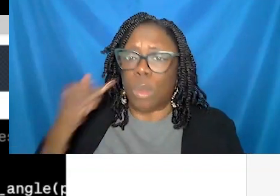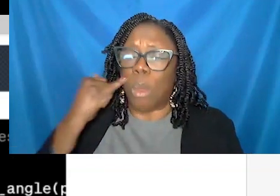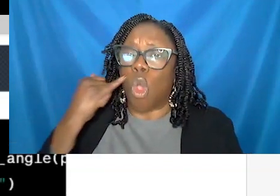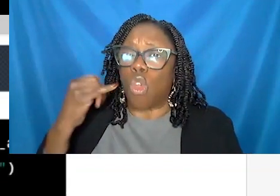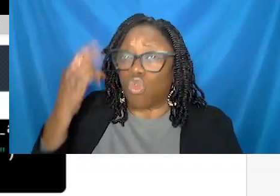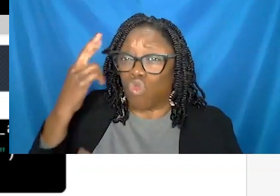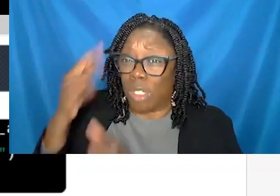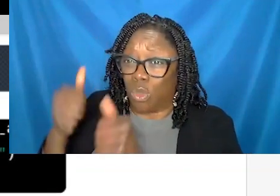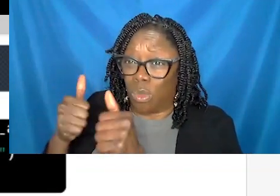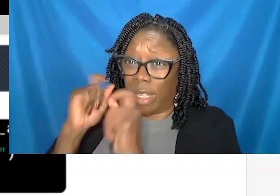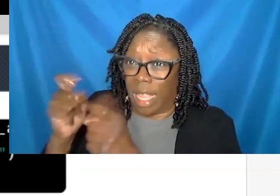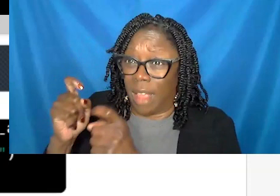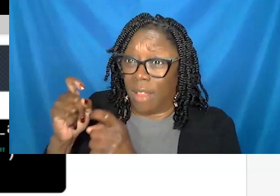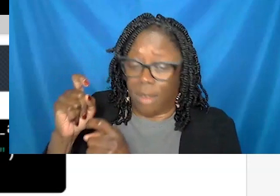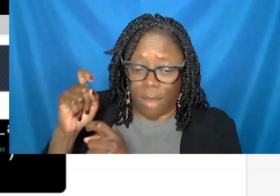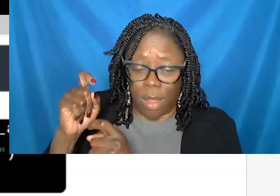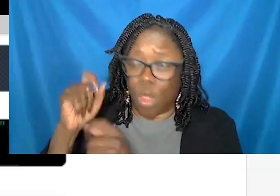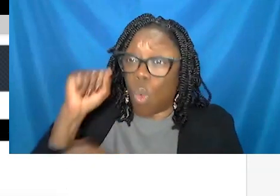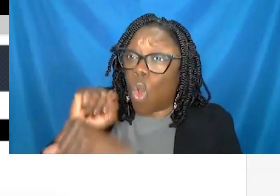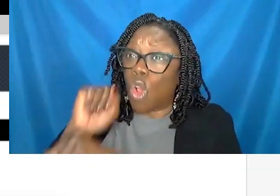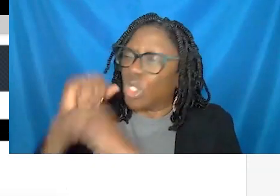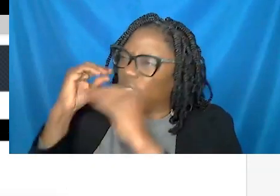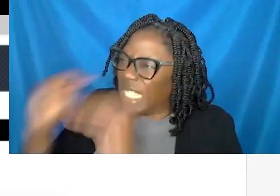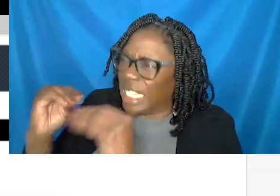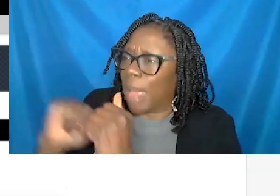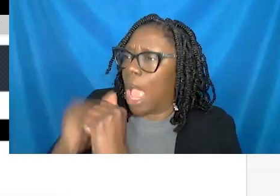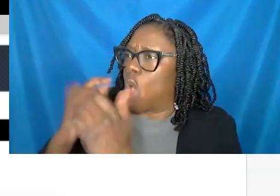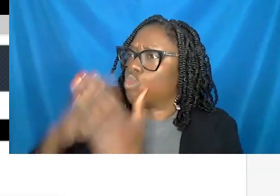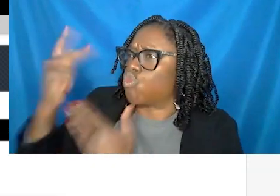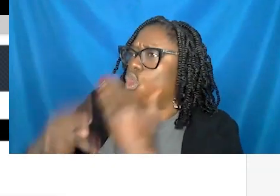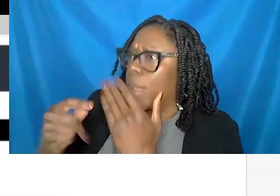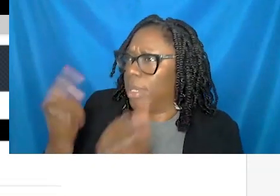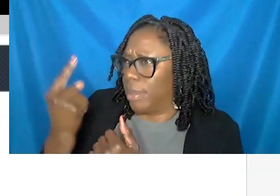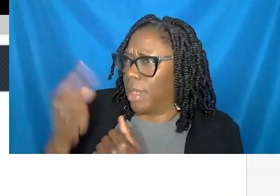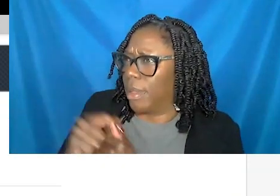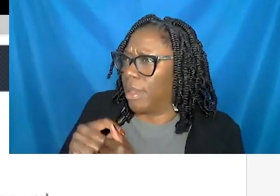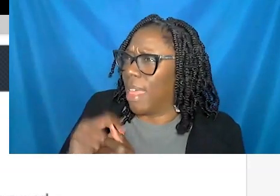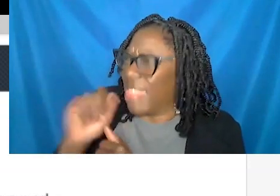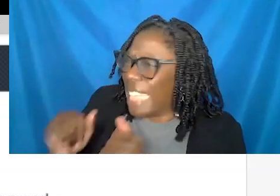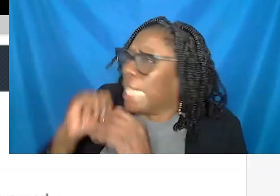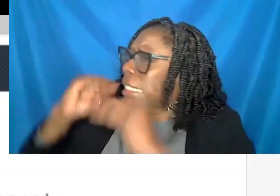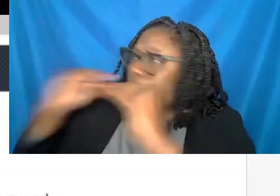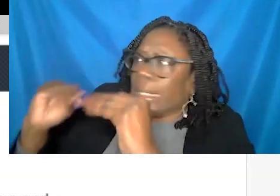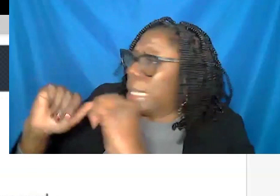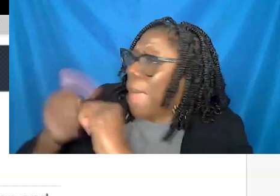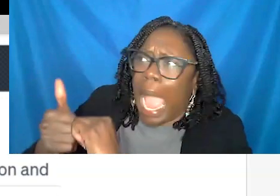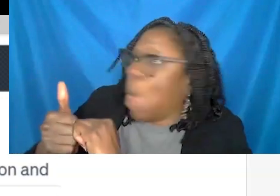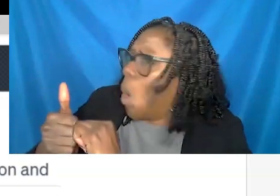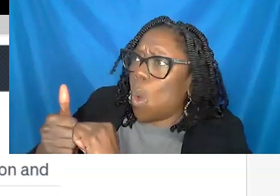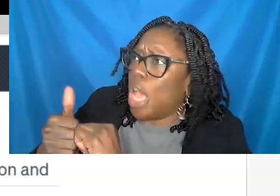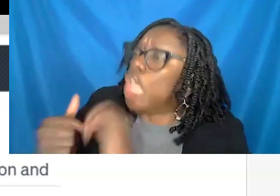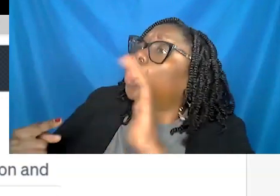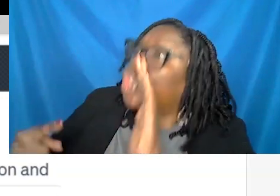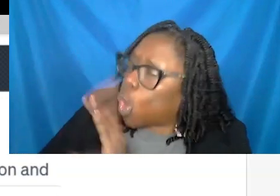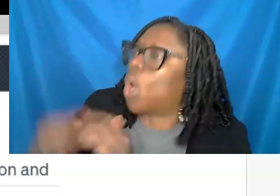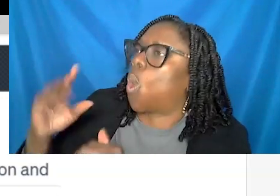this assignment to a student was to teach him how to program to do this. This isn't teaching him. This isn't teaching him how to do it. This is showing him